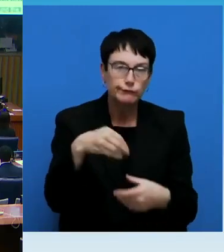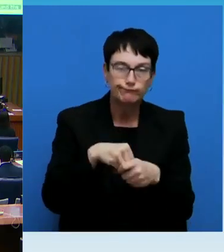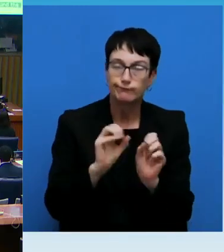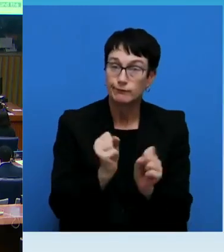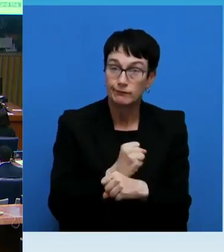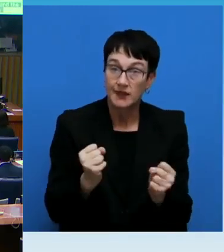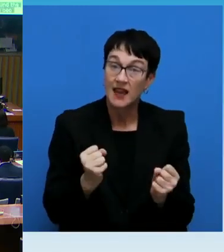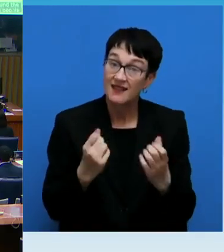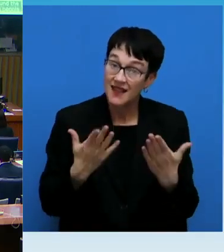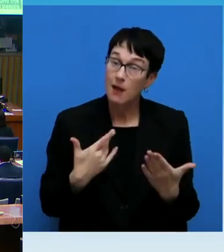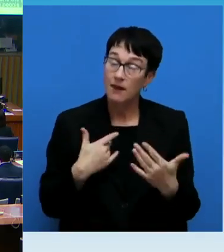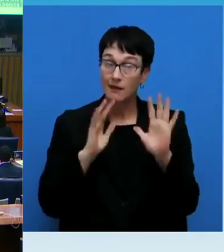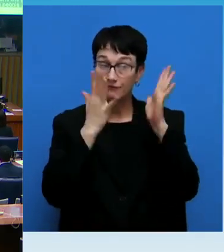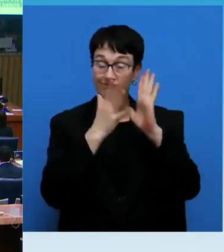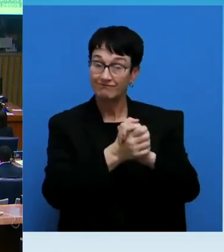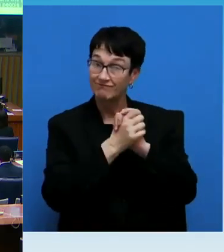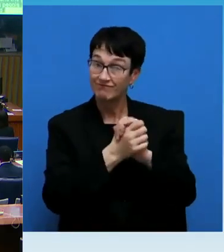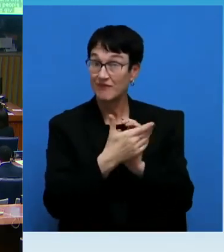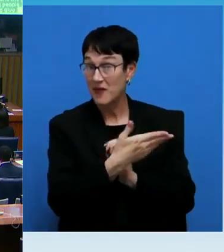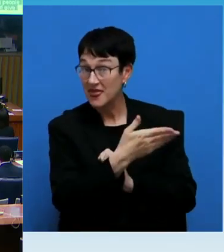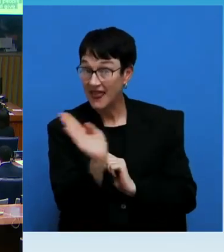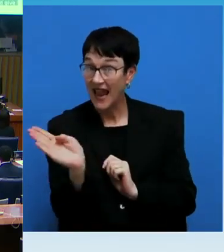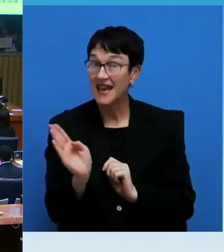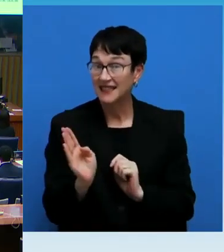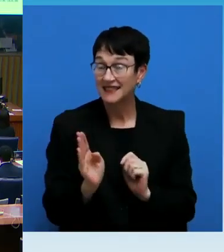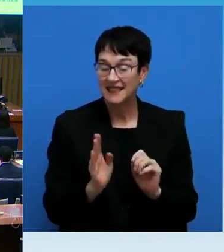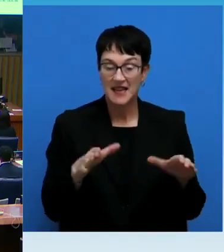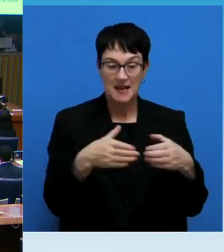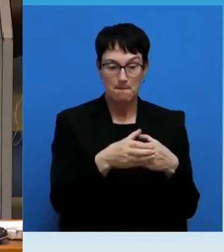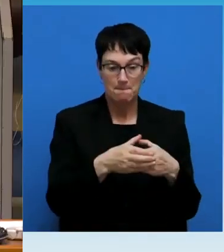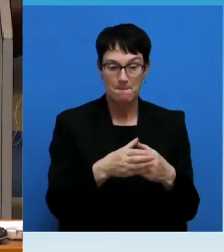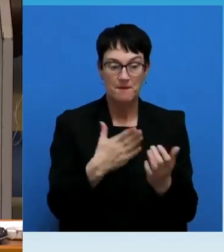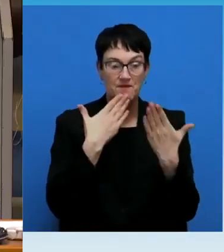Yes, okay, thank you.